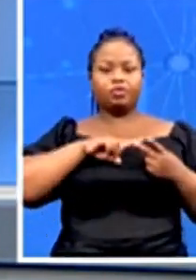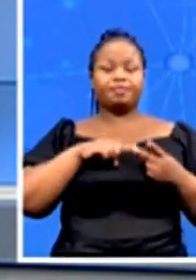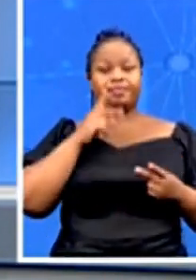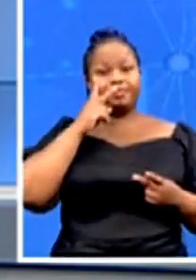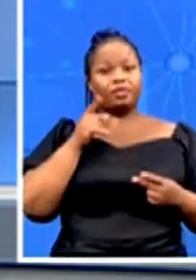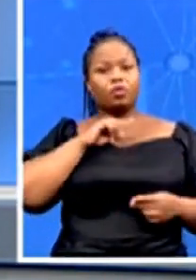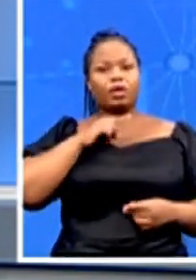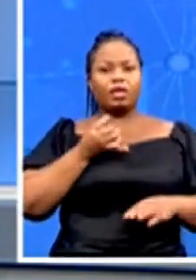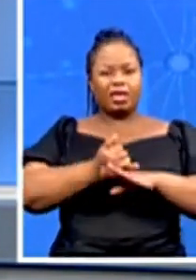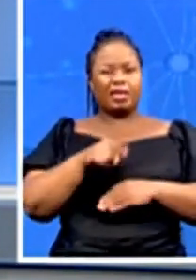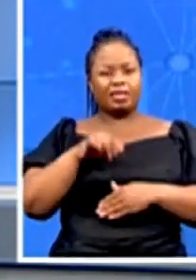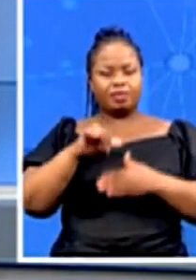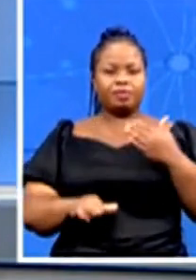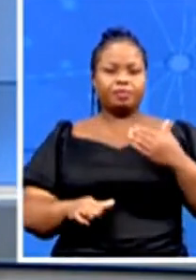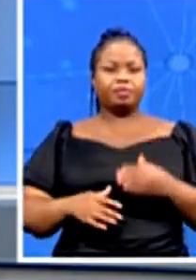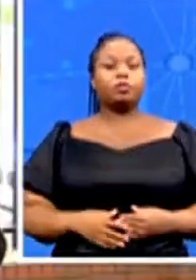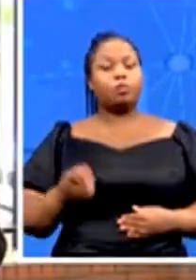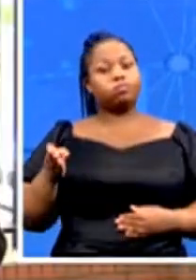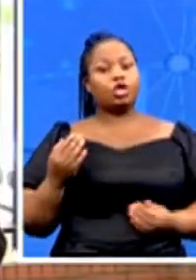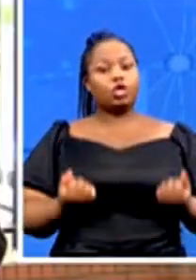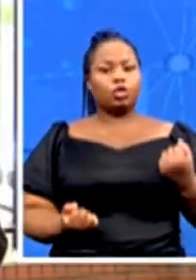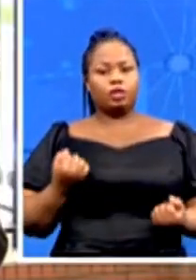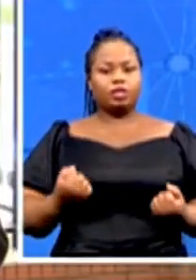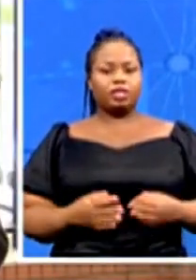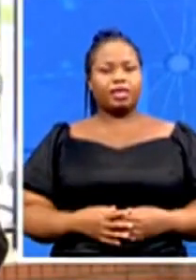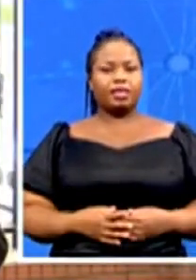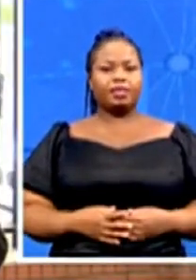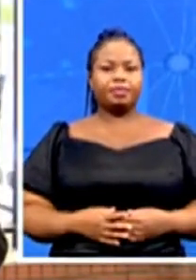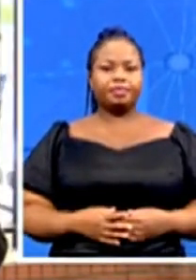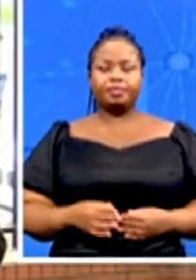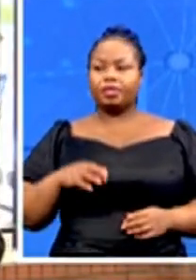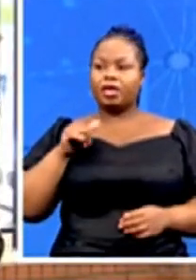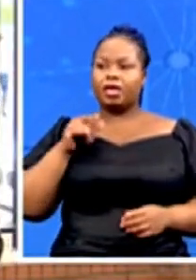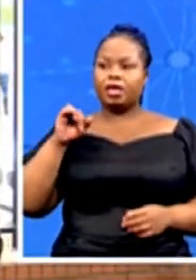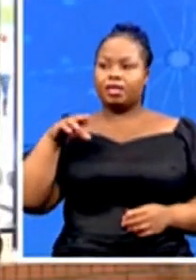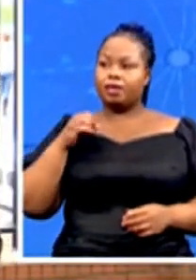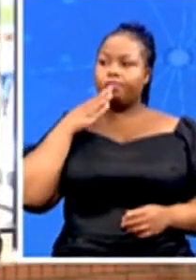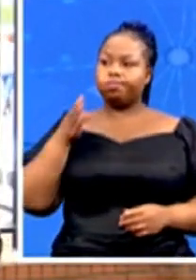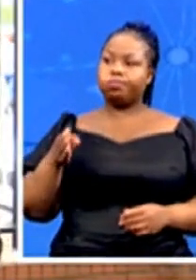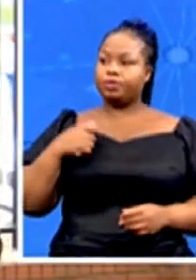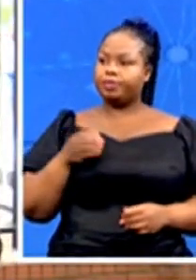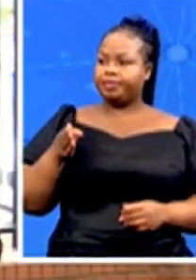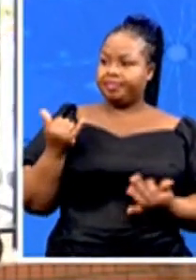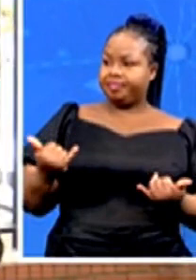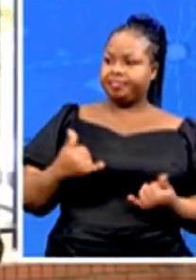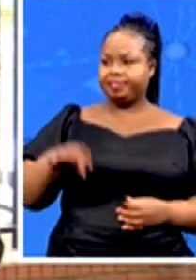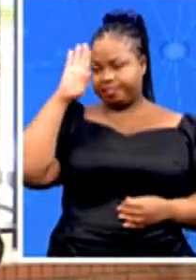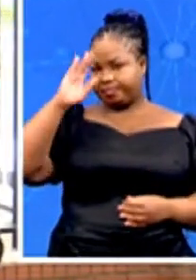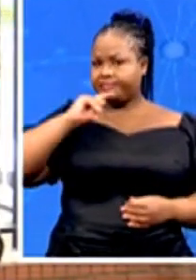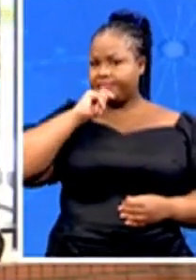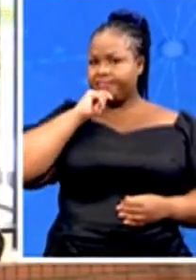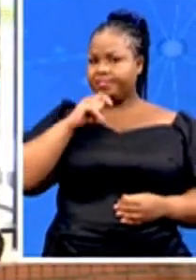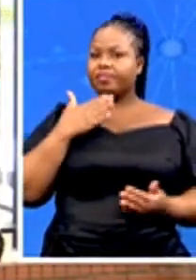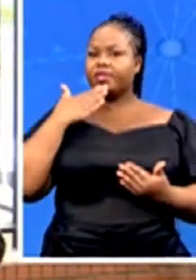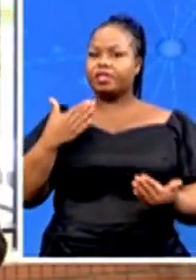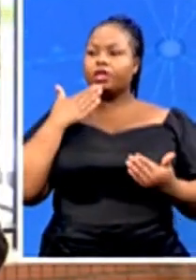present in court. Our reporter Ayanda Mhlongo is there and she joins us now. Ayanda, a very good morning to you. Thank you so much for joining us. Just describe the mood for us. What do